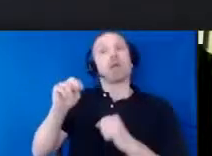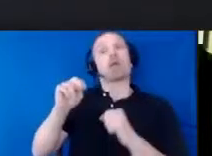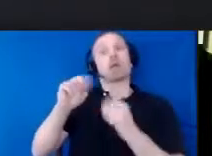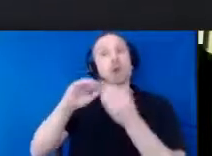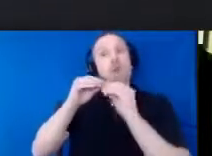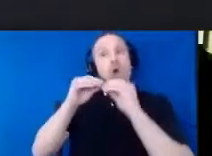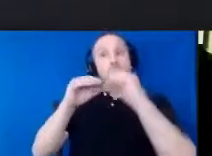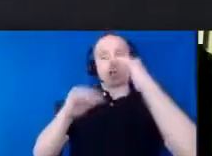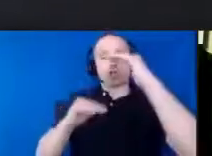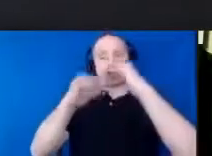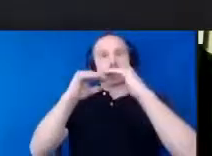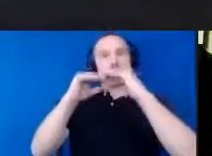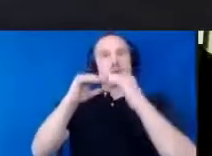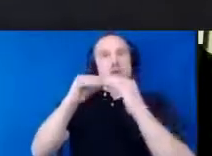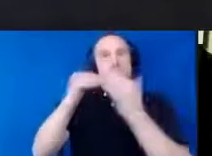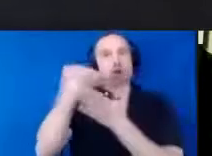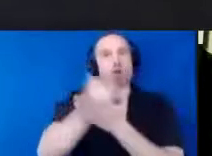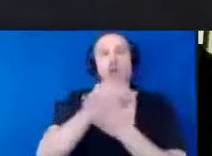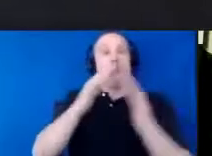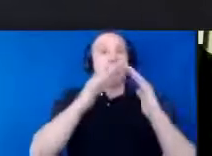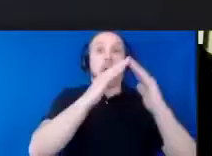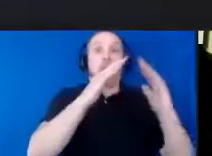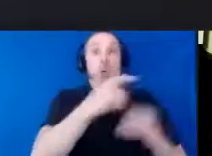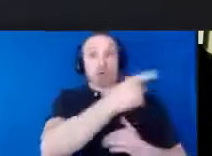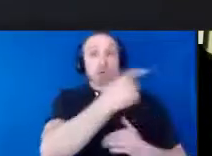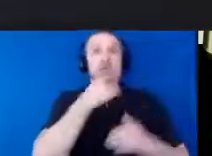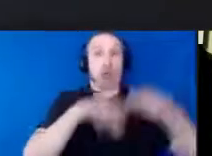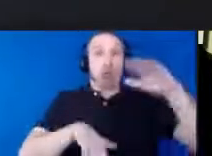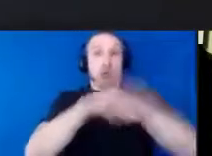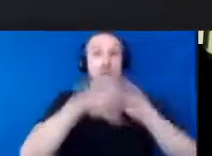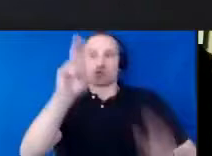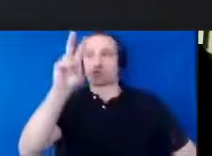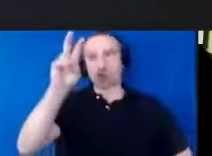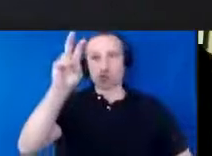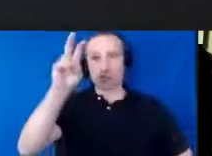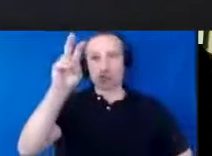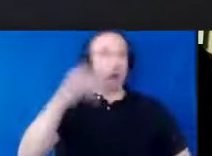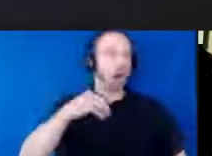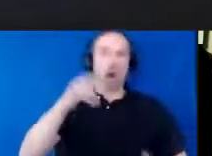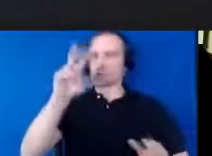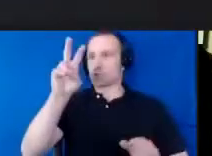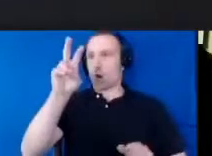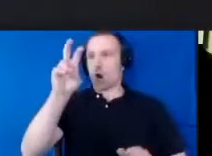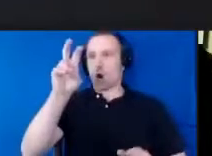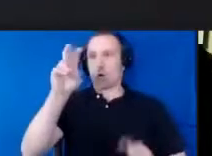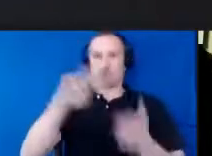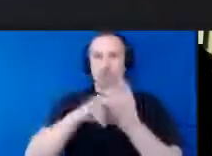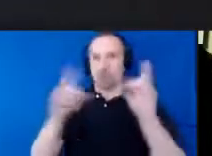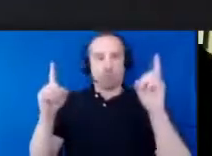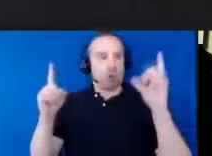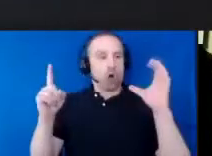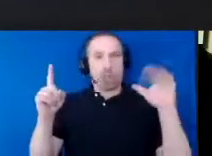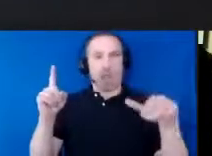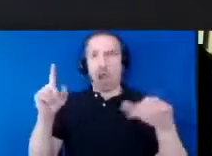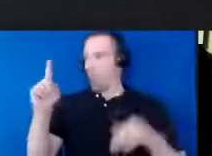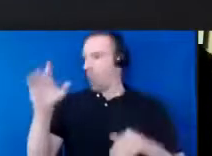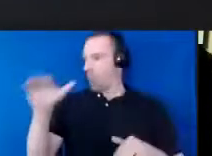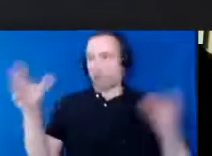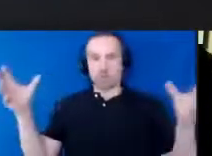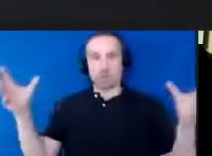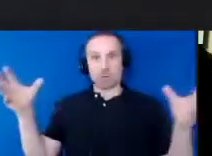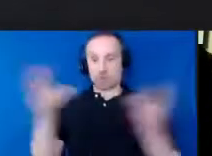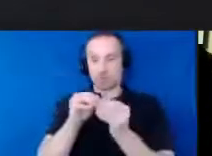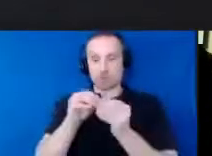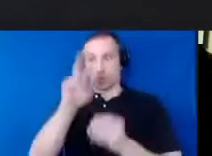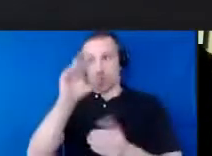if you made up to $200,000 a couple or $100,000 a piece, you would get this money, which